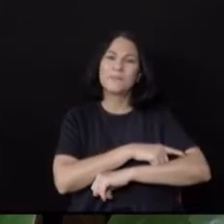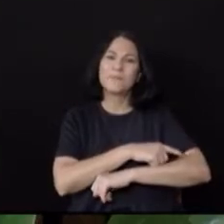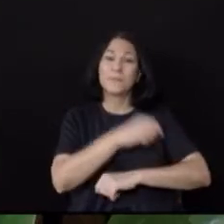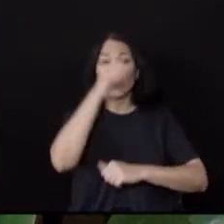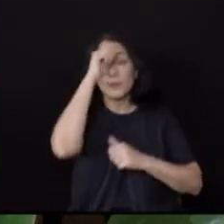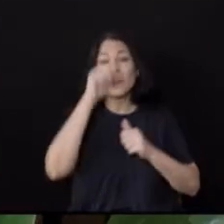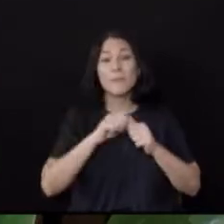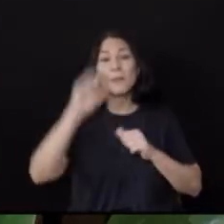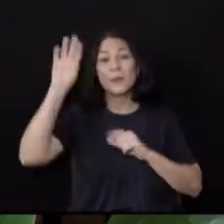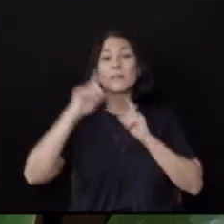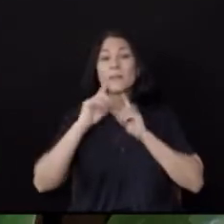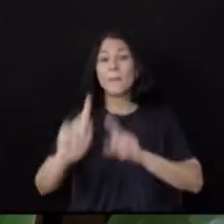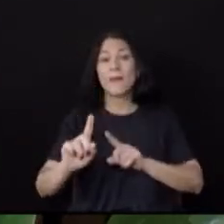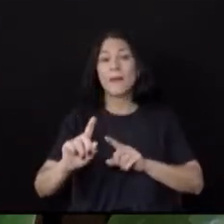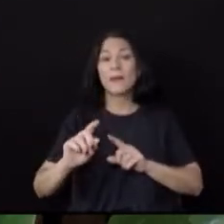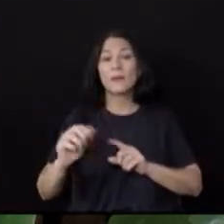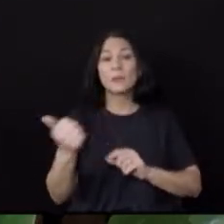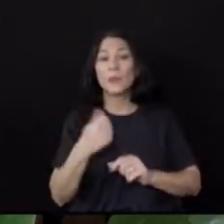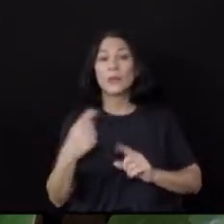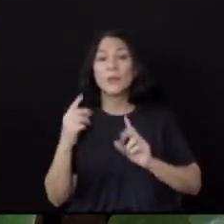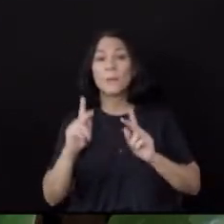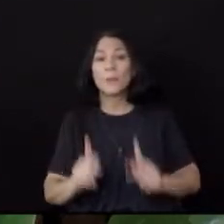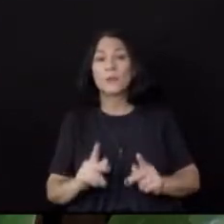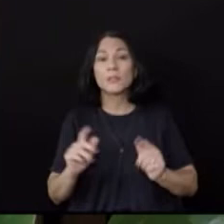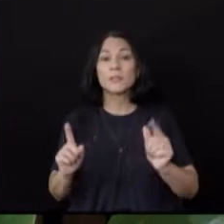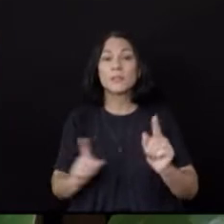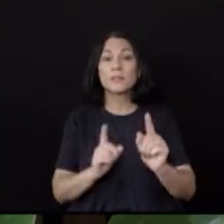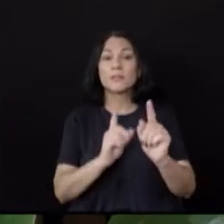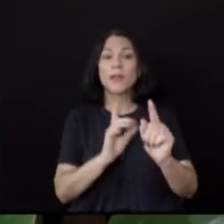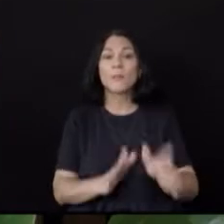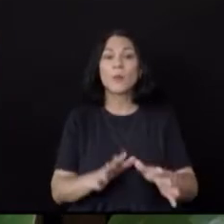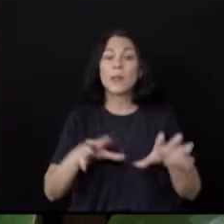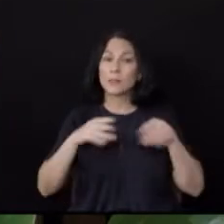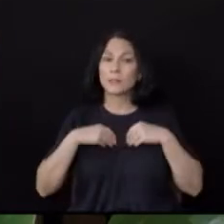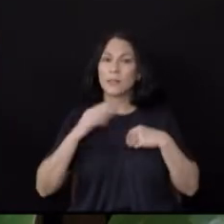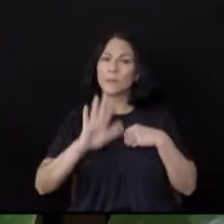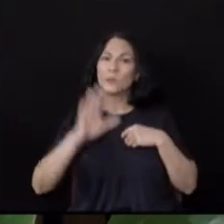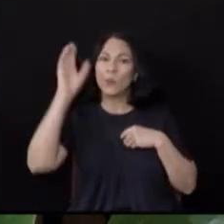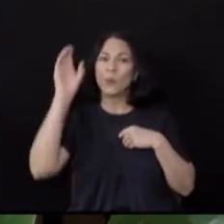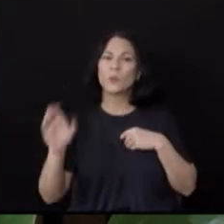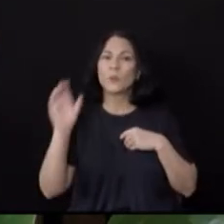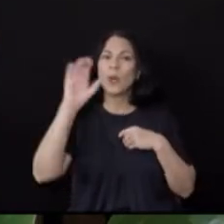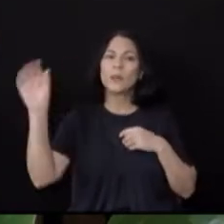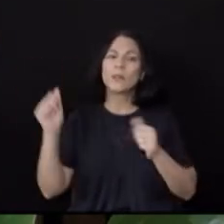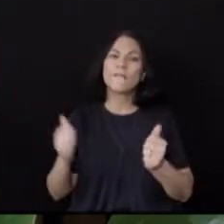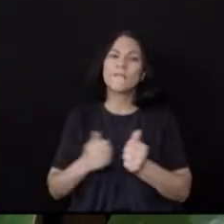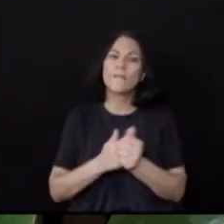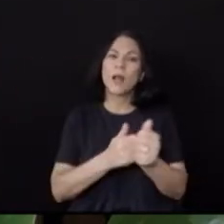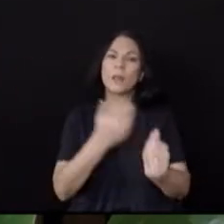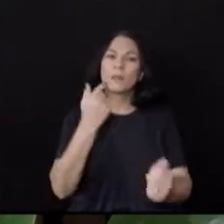Remember his command to anyone who would be his disciple, take up your cross and follow me.